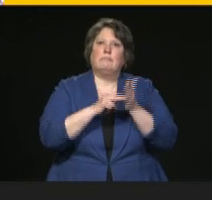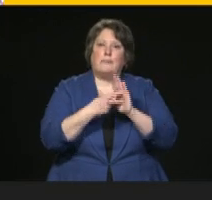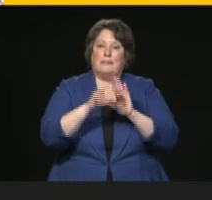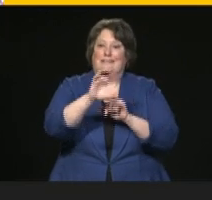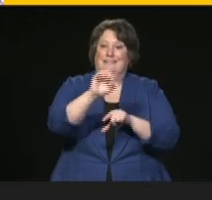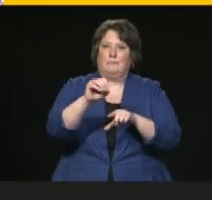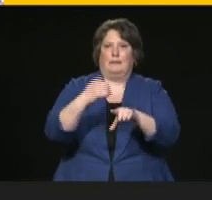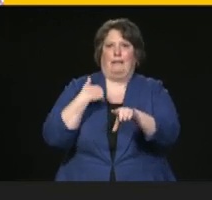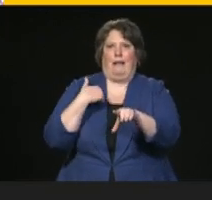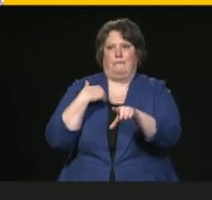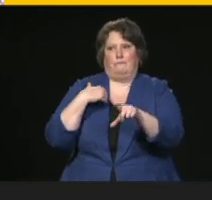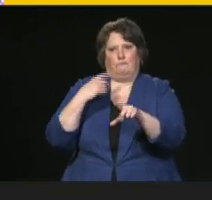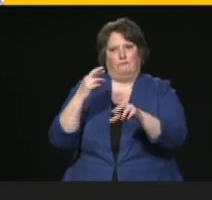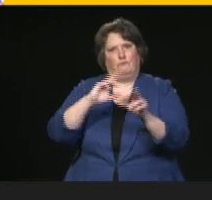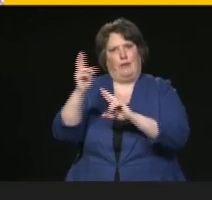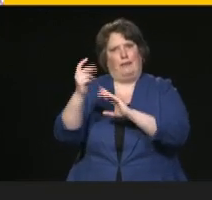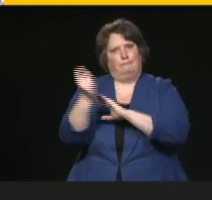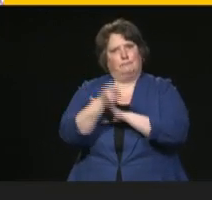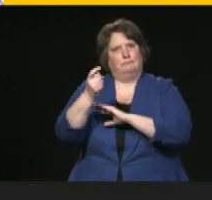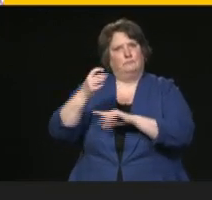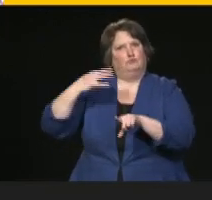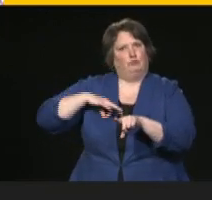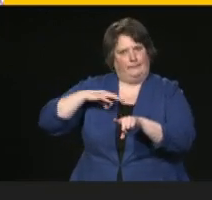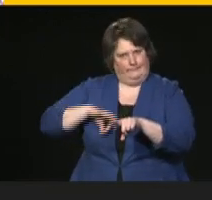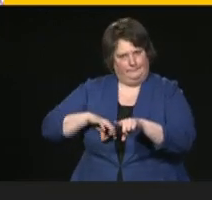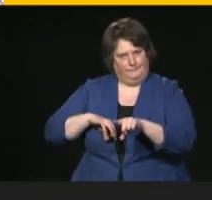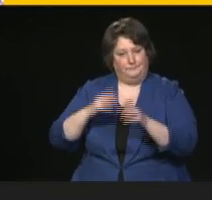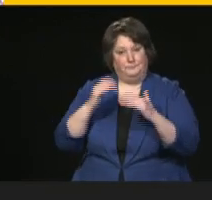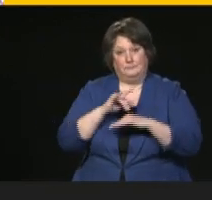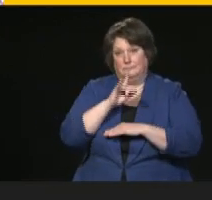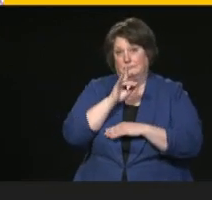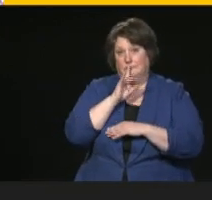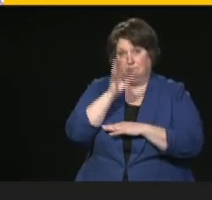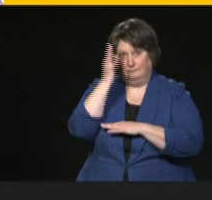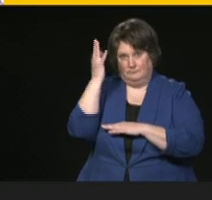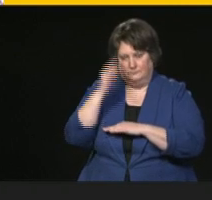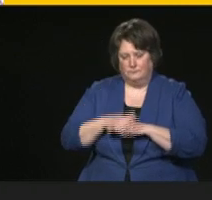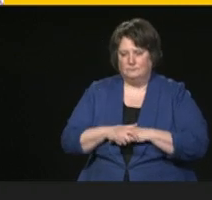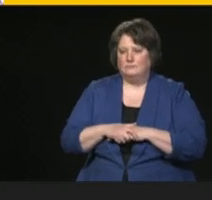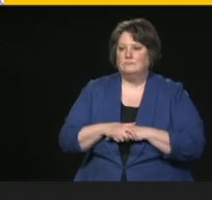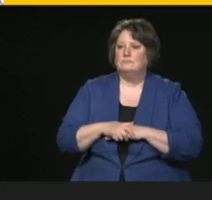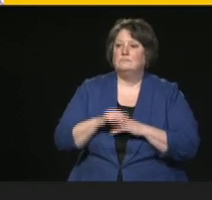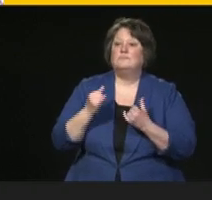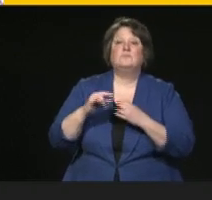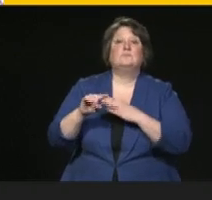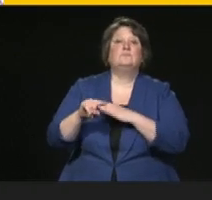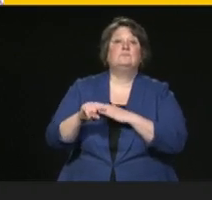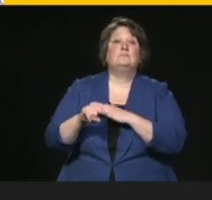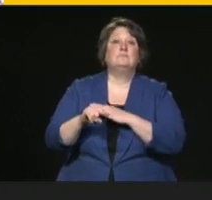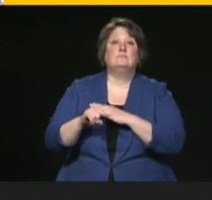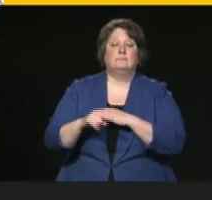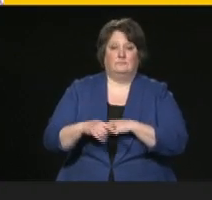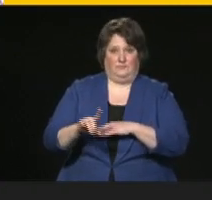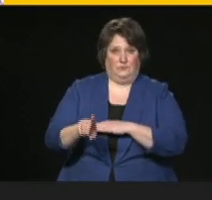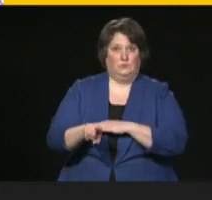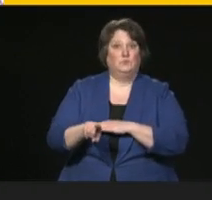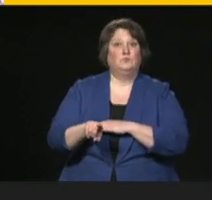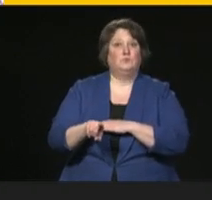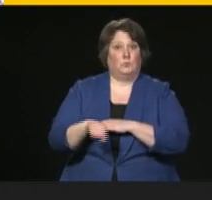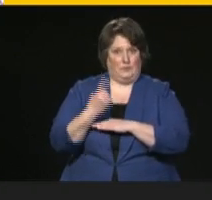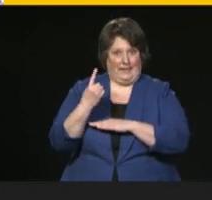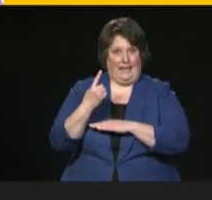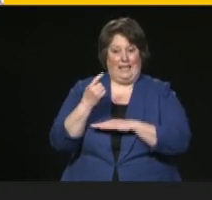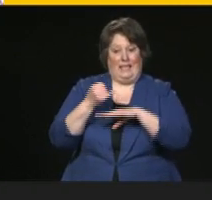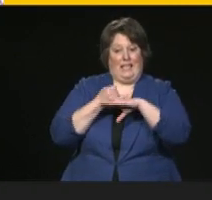Aujourd'hui, nous avons abaissé notre taux. Today, we lowered our interest rate to 0.25%, which we